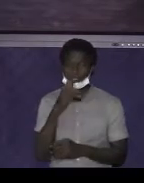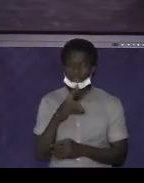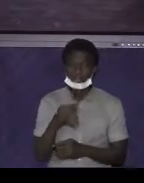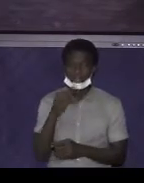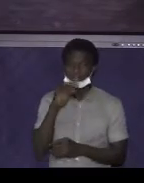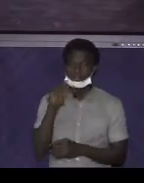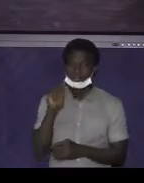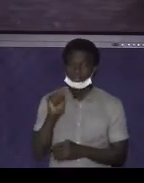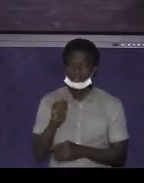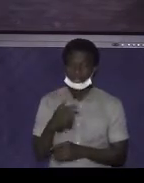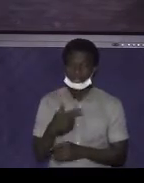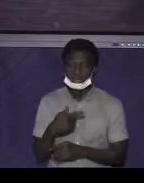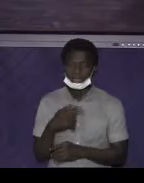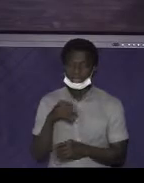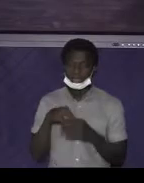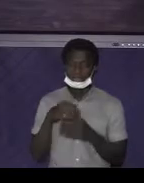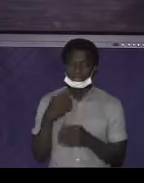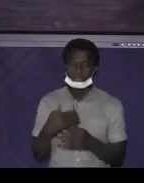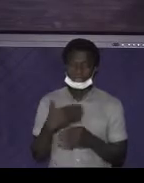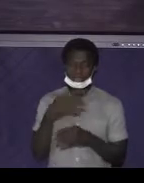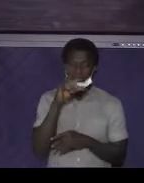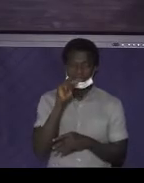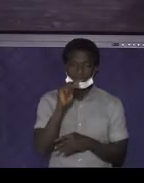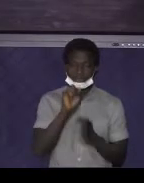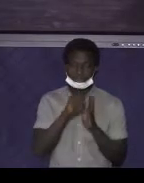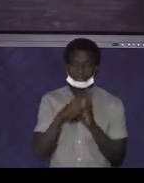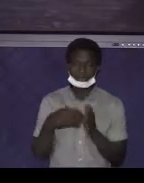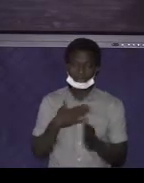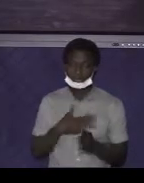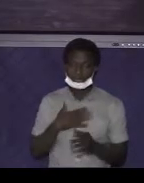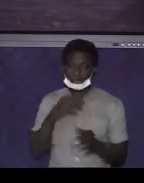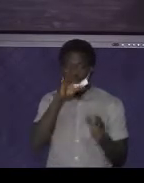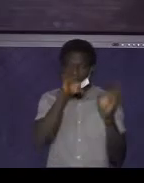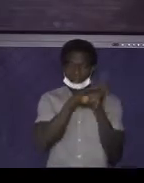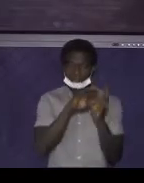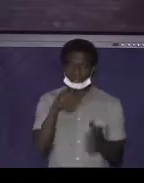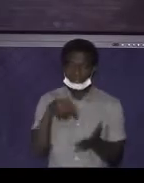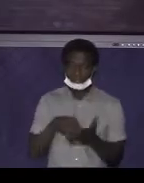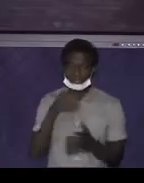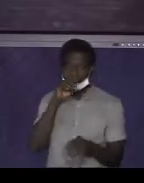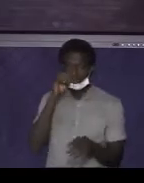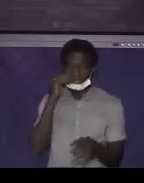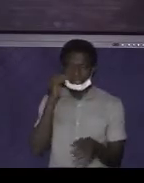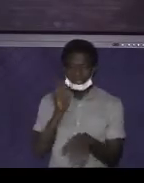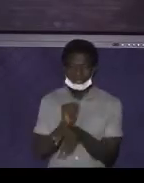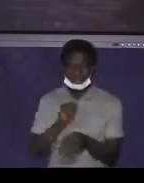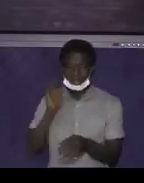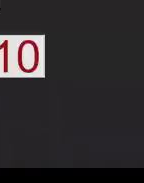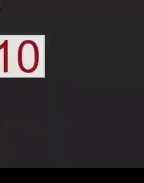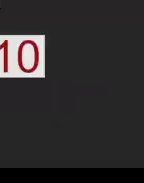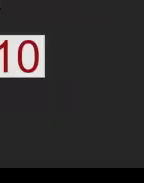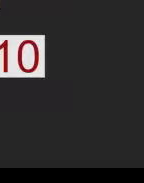flag. In the next 20 seconds, please capture this assignment and I'll be back to sign out.